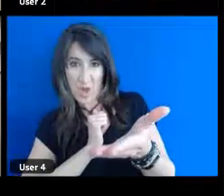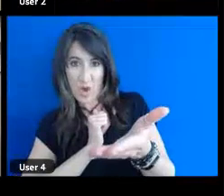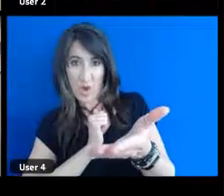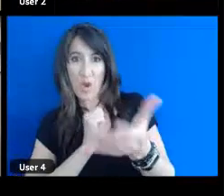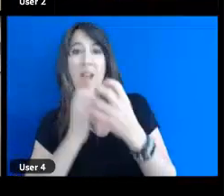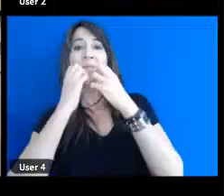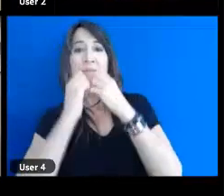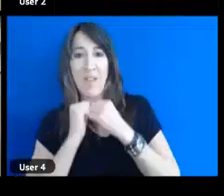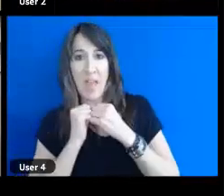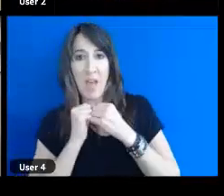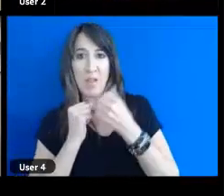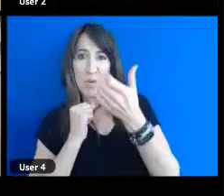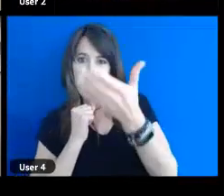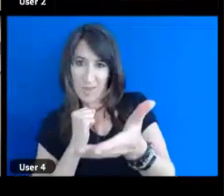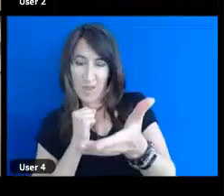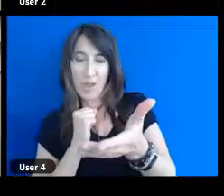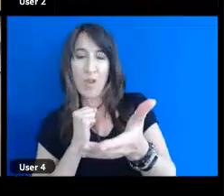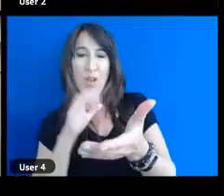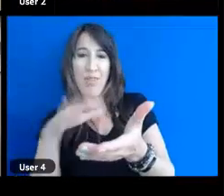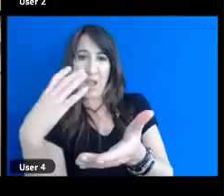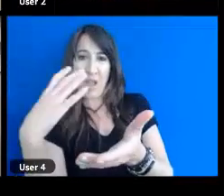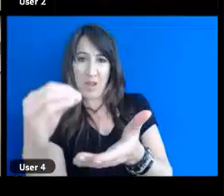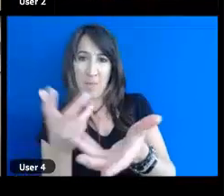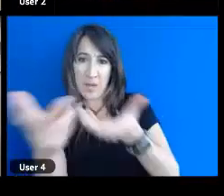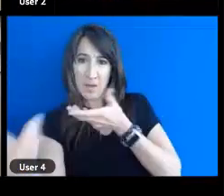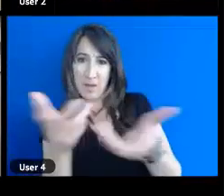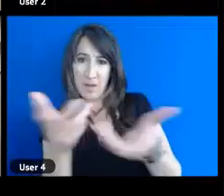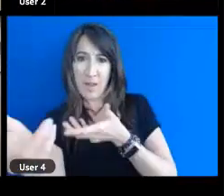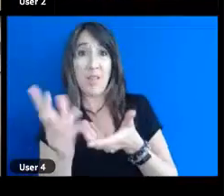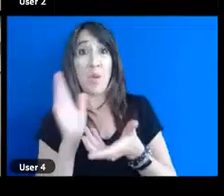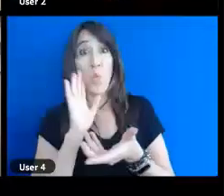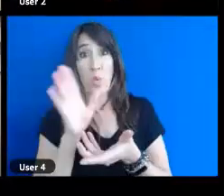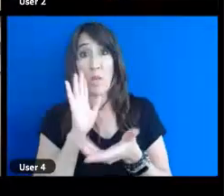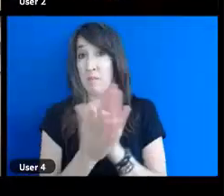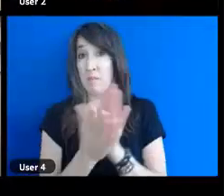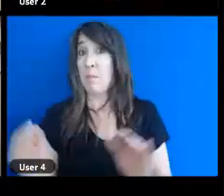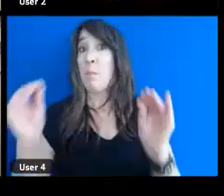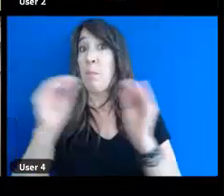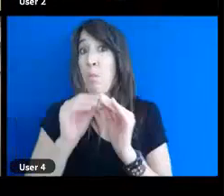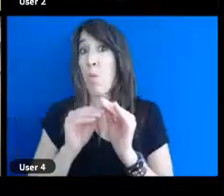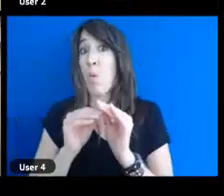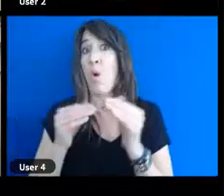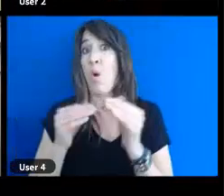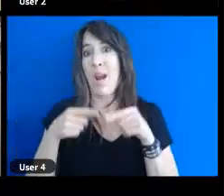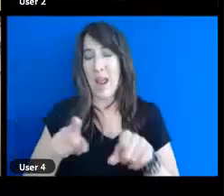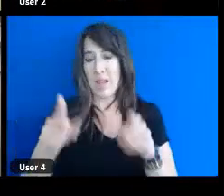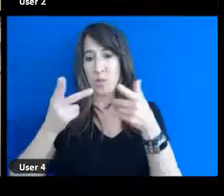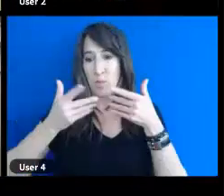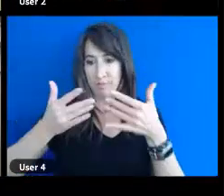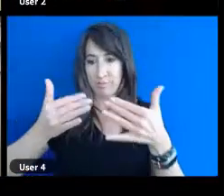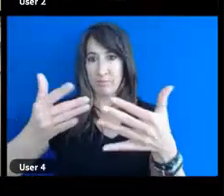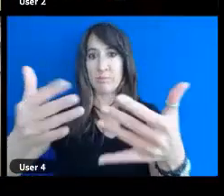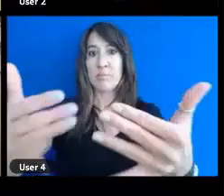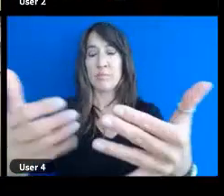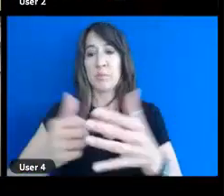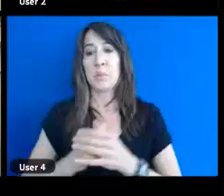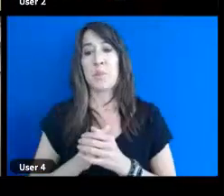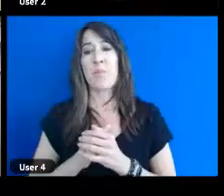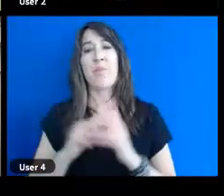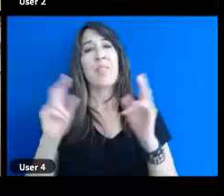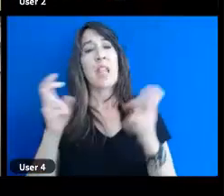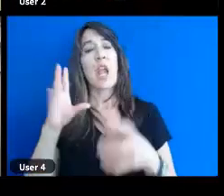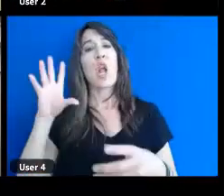see ourselves reflected and valued in the companies we do business with. And that may get even stronger as we